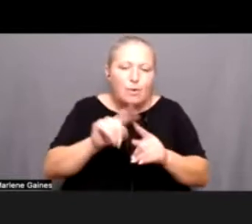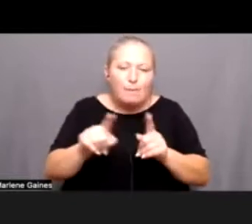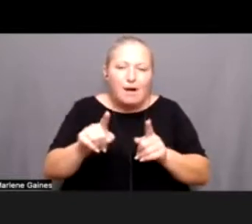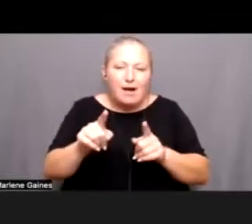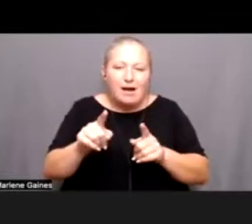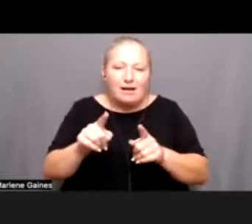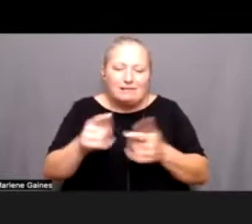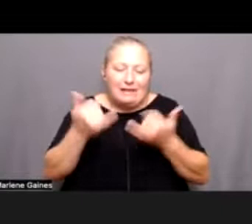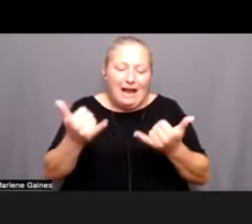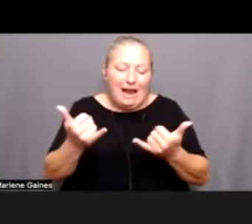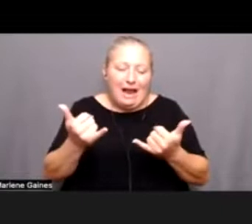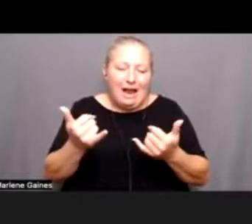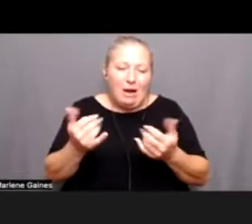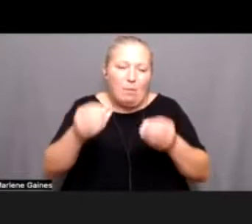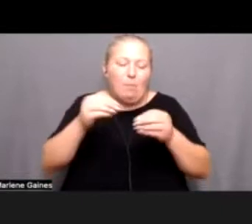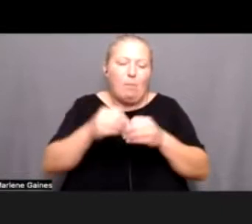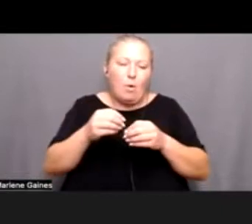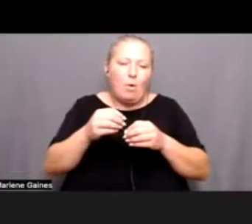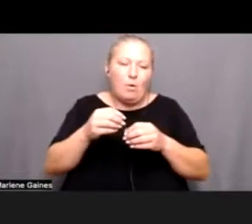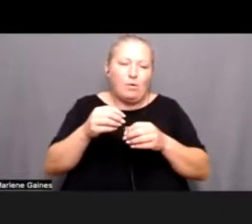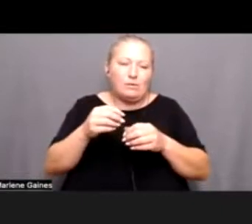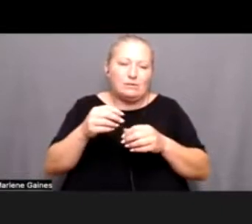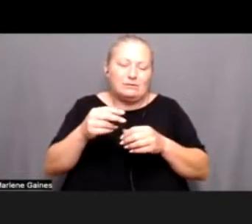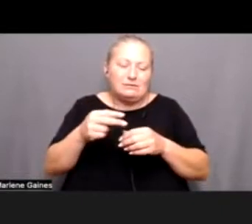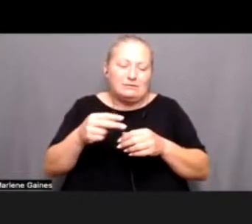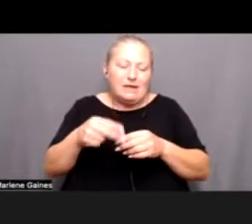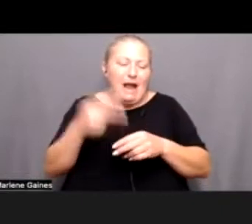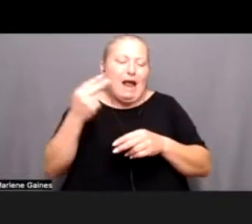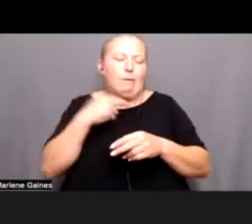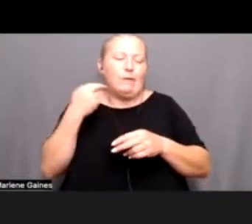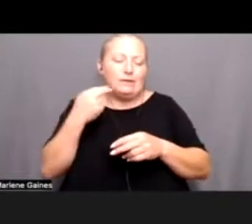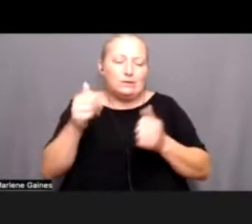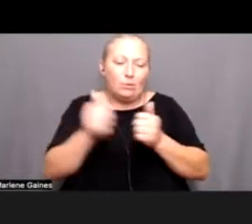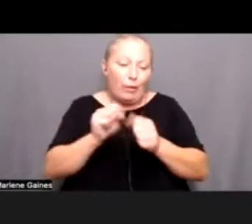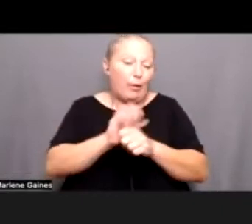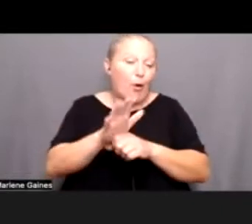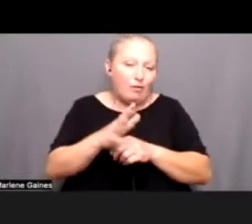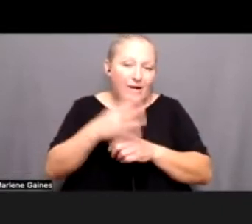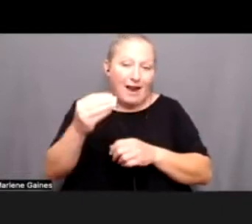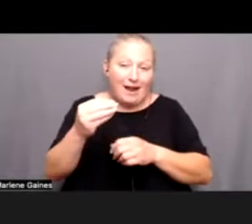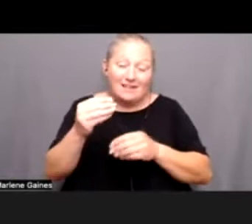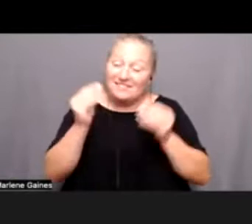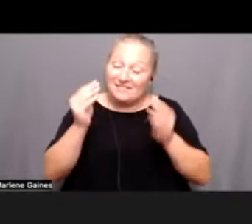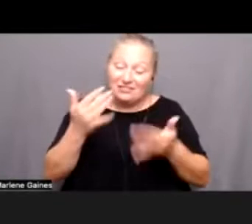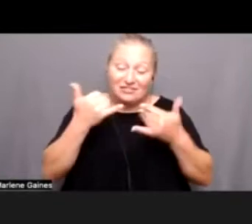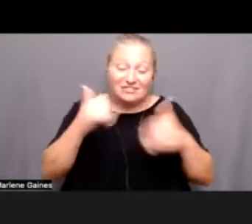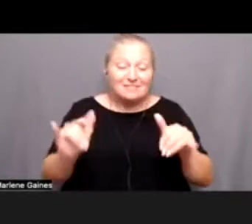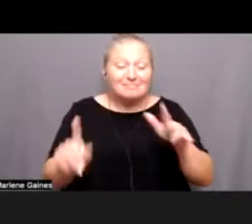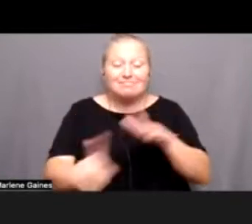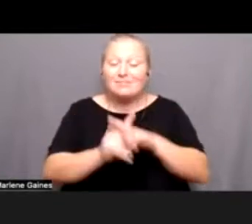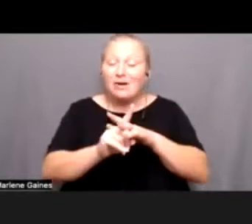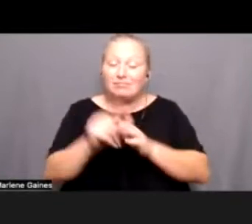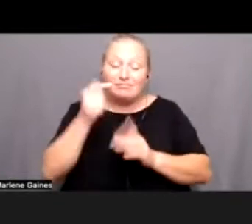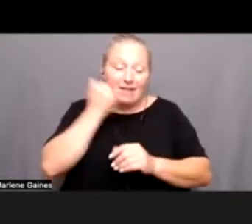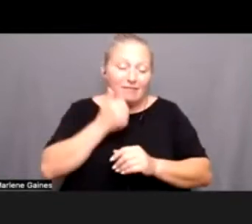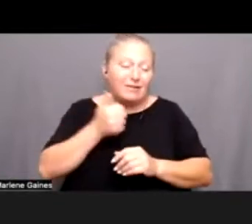stakes are definitely higher when you have COVID involved. And yet our teachers show up, you know, day in and